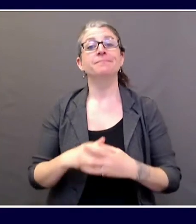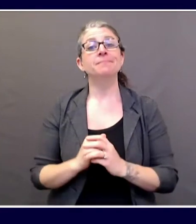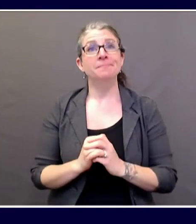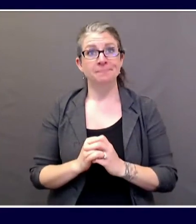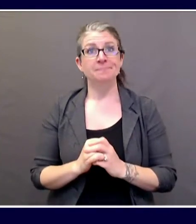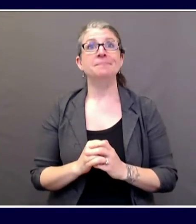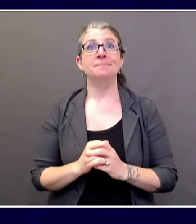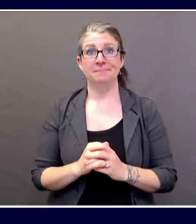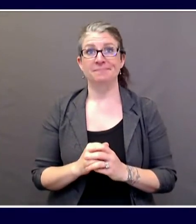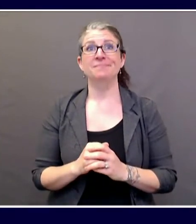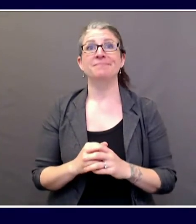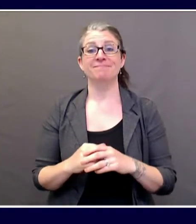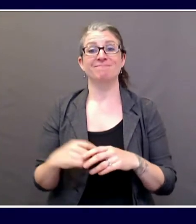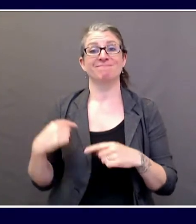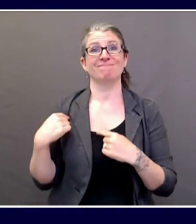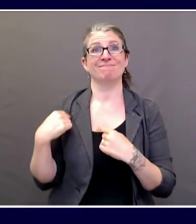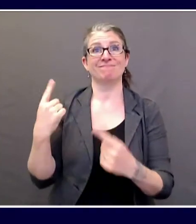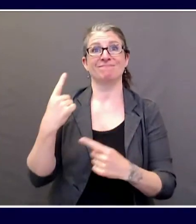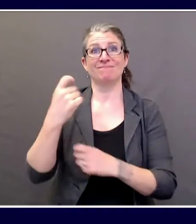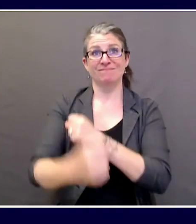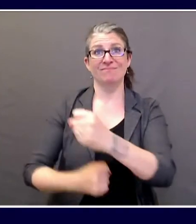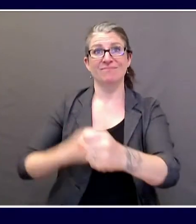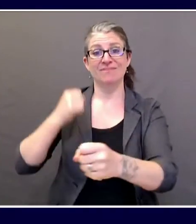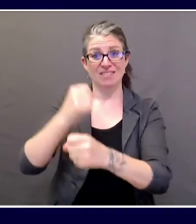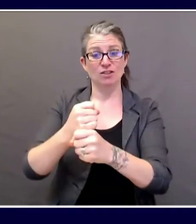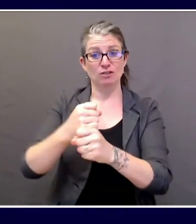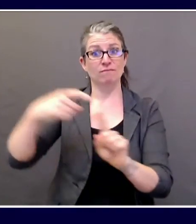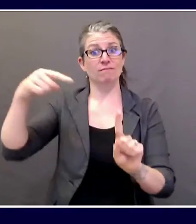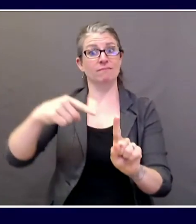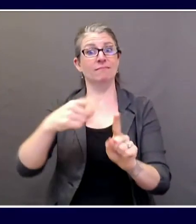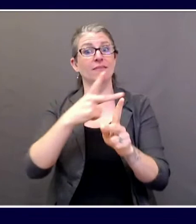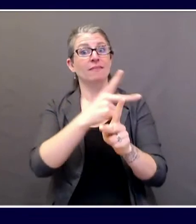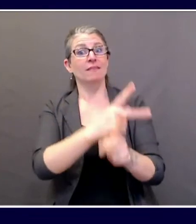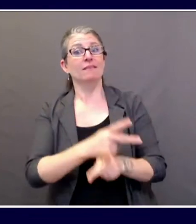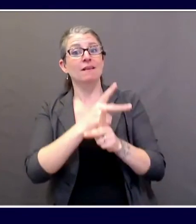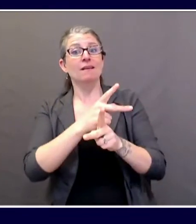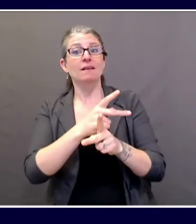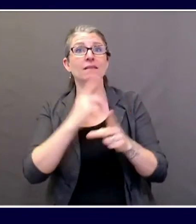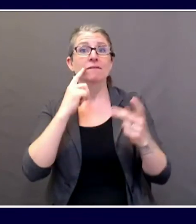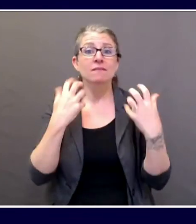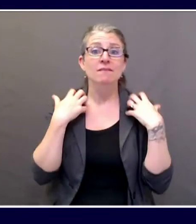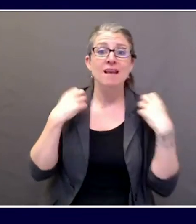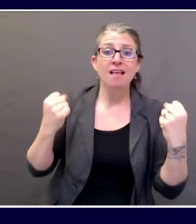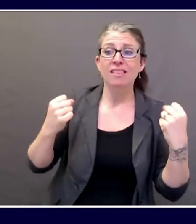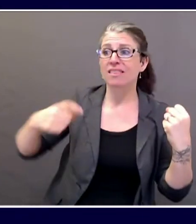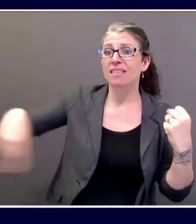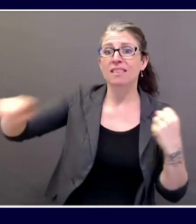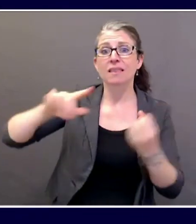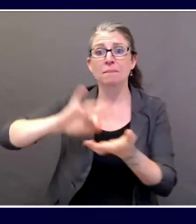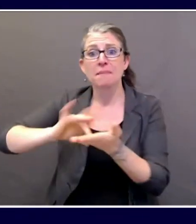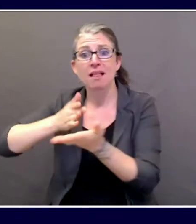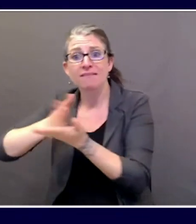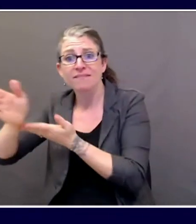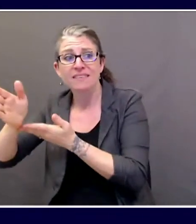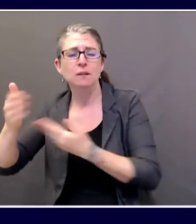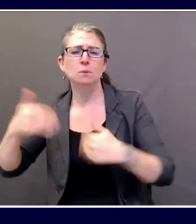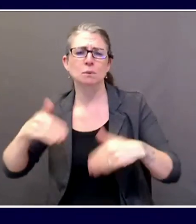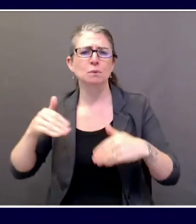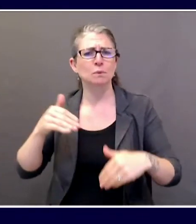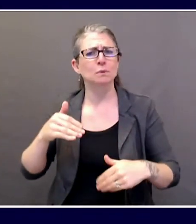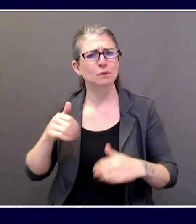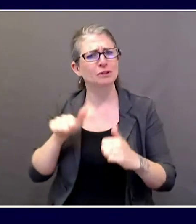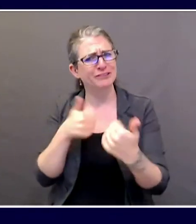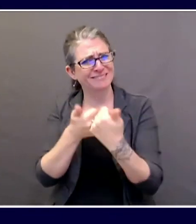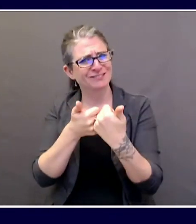healthcare providers across the state, as we've seen. But when the mission changed and called for us to pivot and start